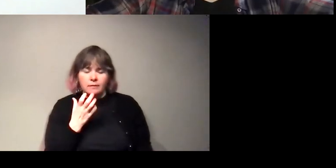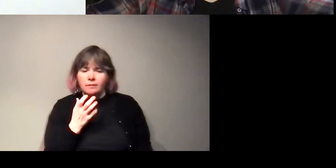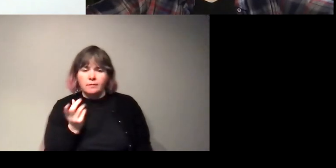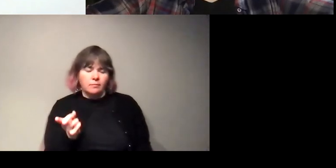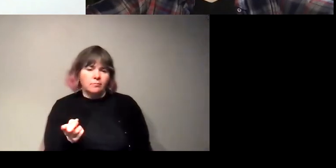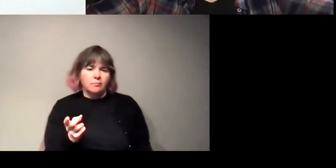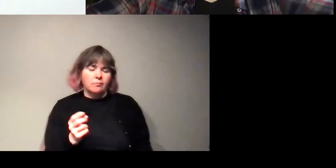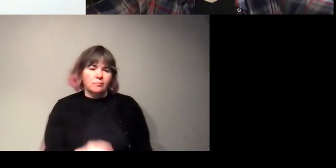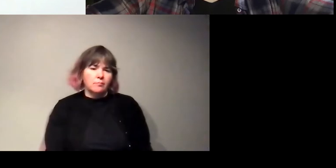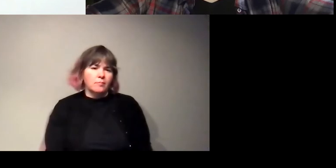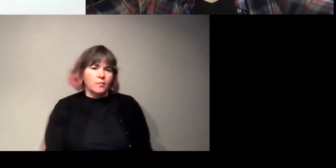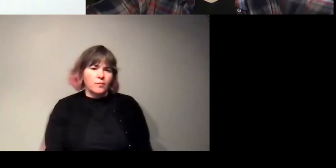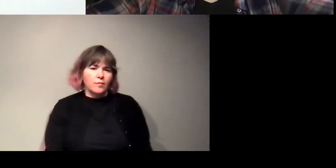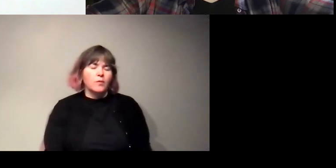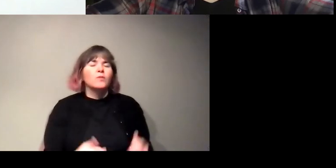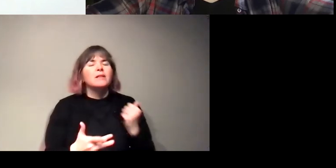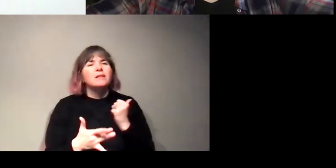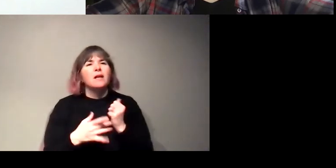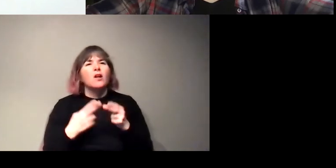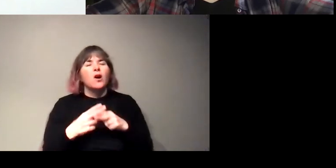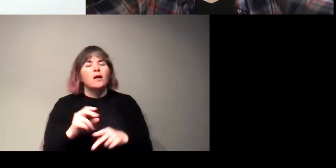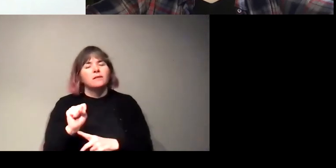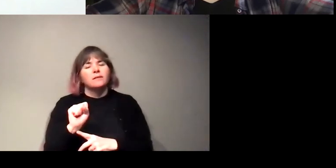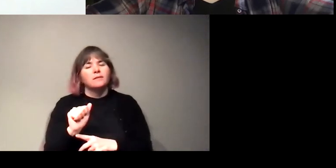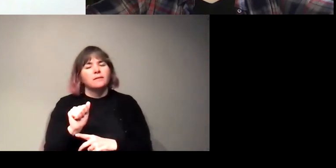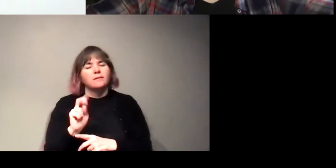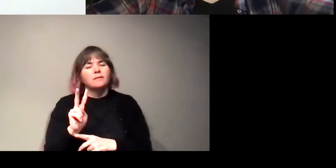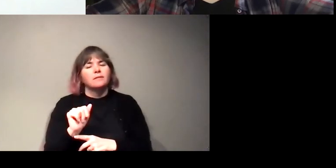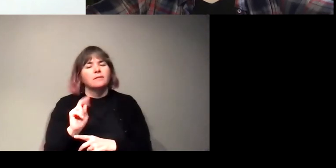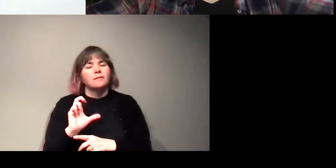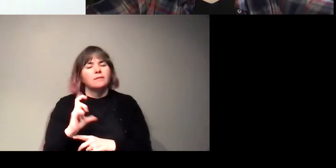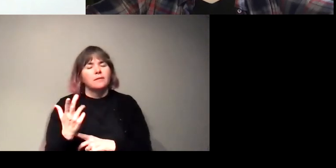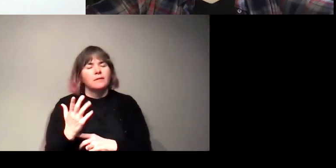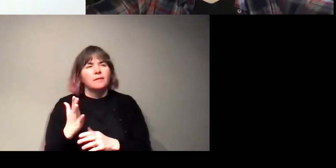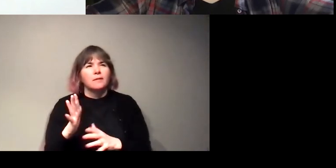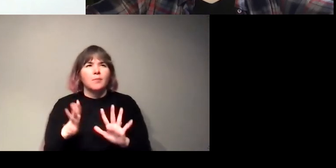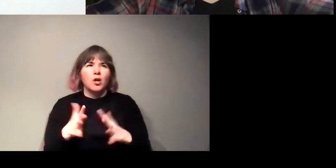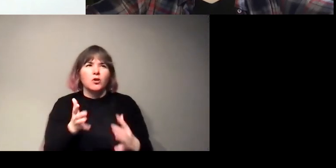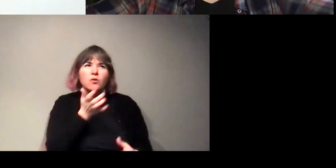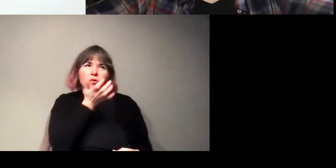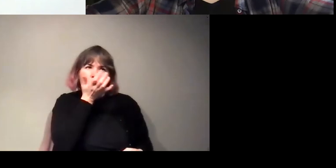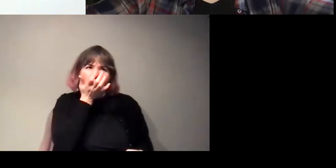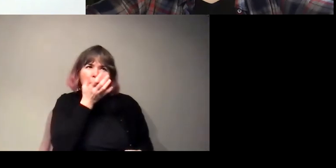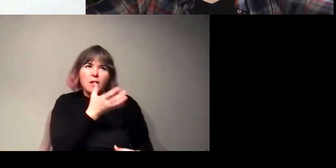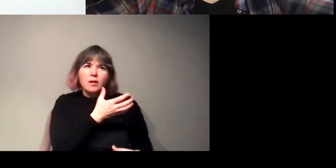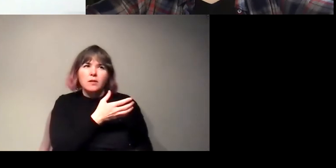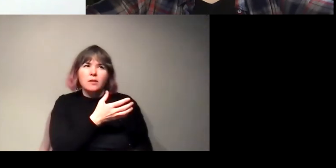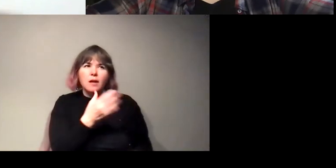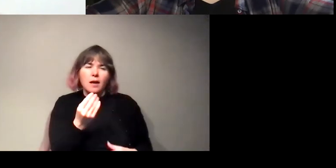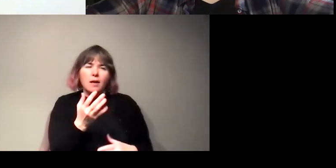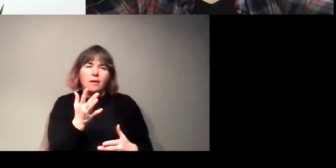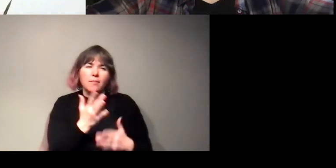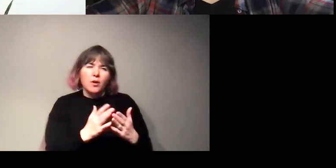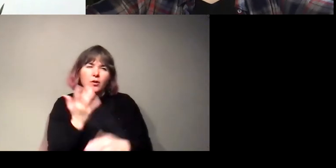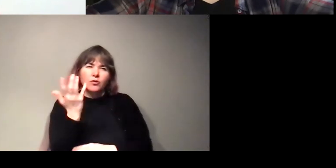are what is technically called a savanna, which is partially like grass and forbs and partially trees, generally less